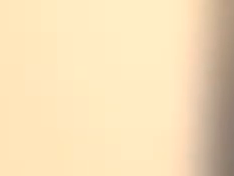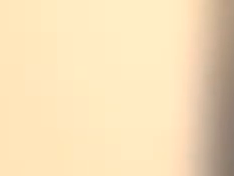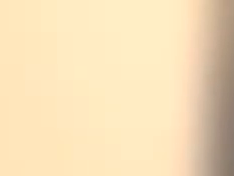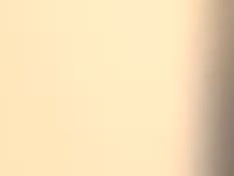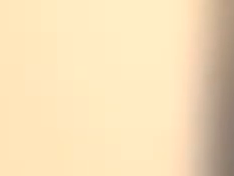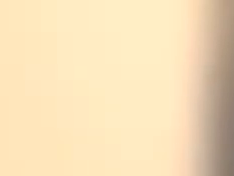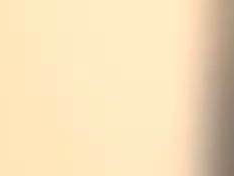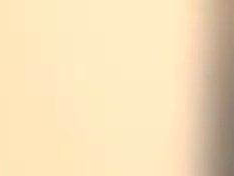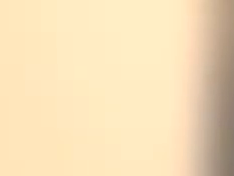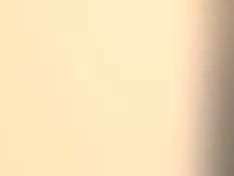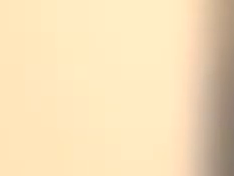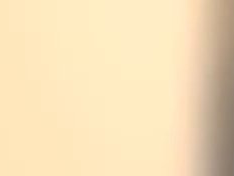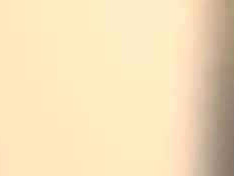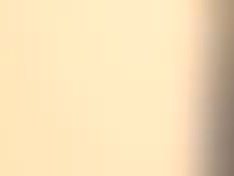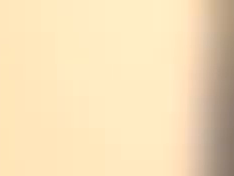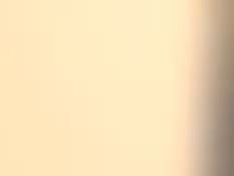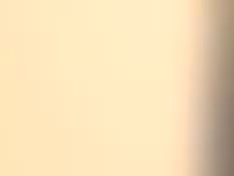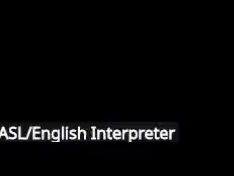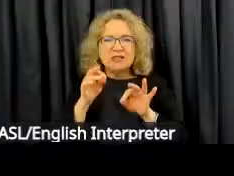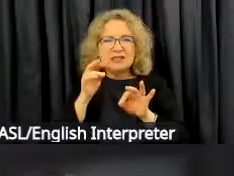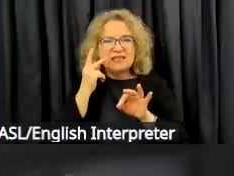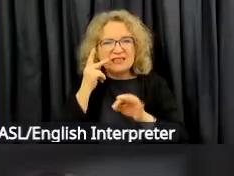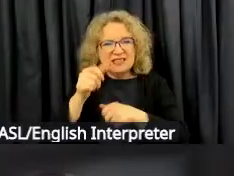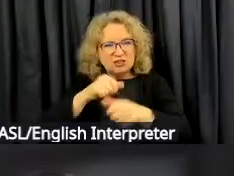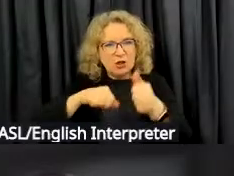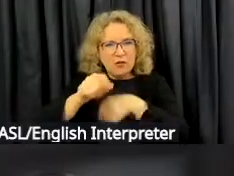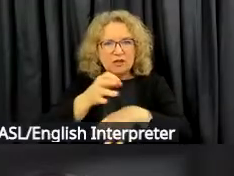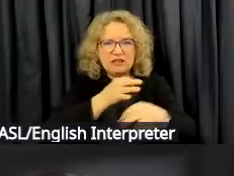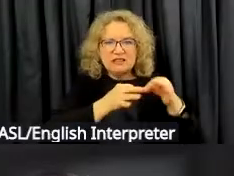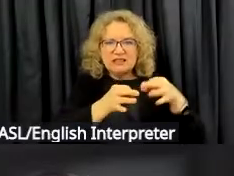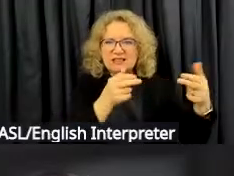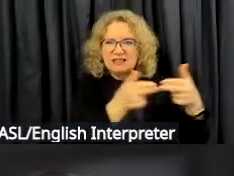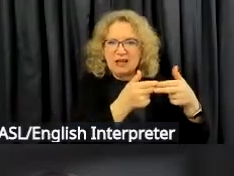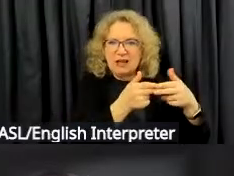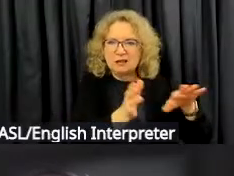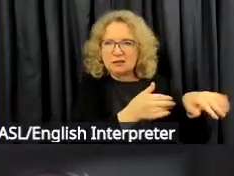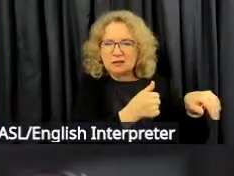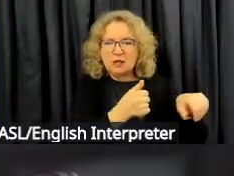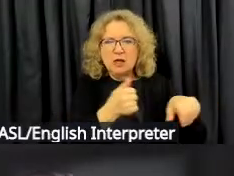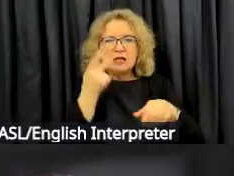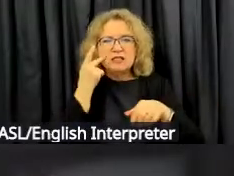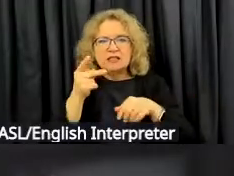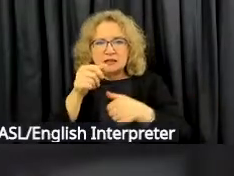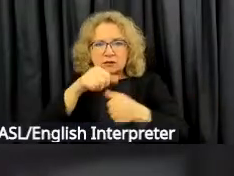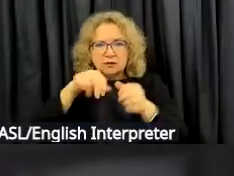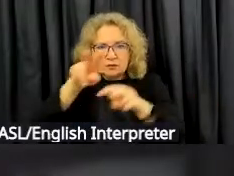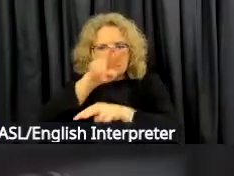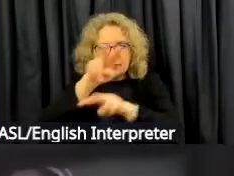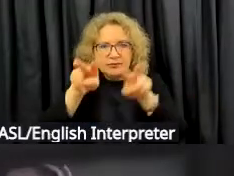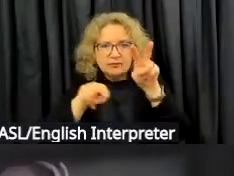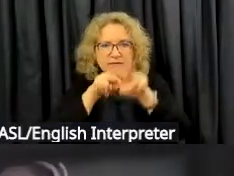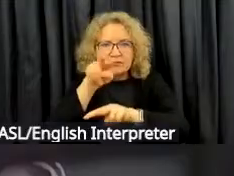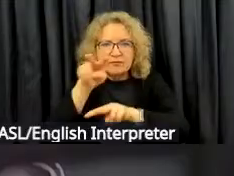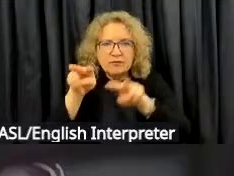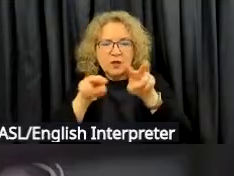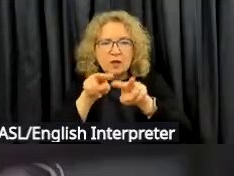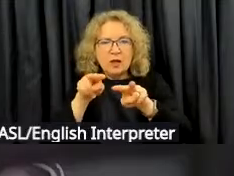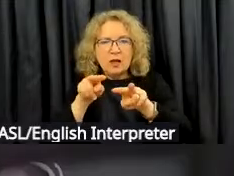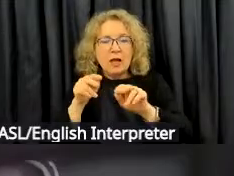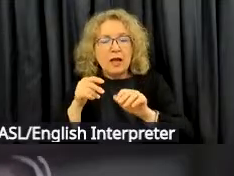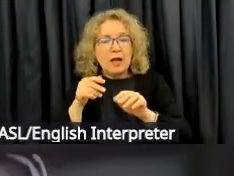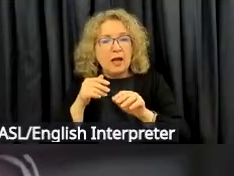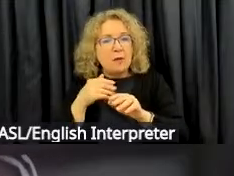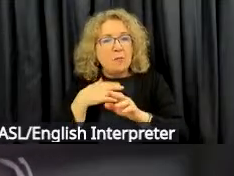just want to ask for volunteers, my hope is that each member of the